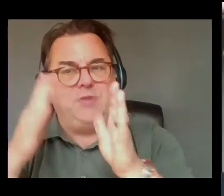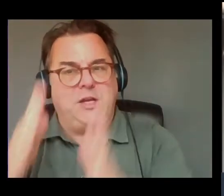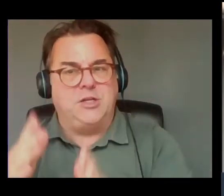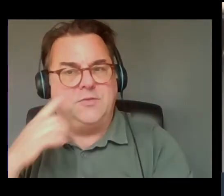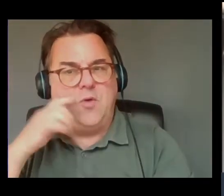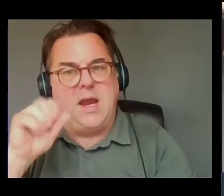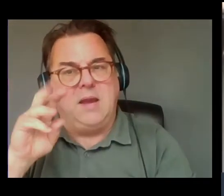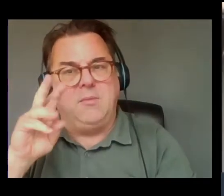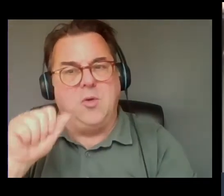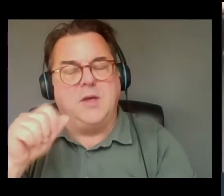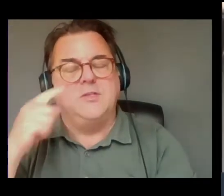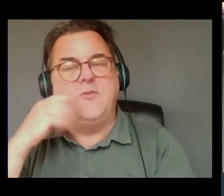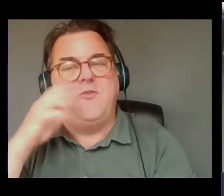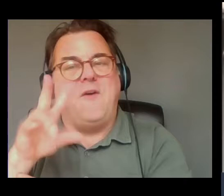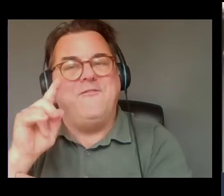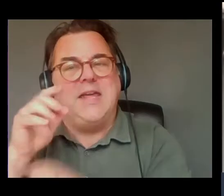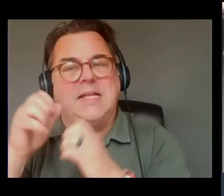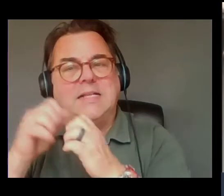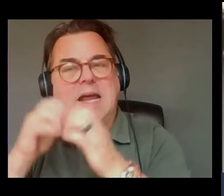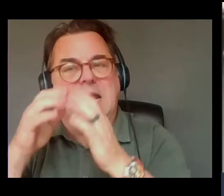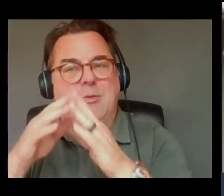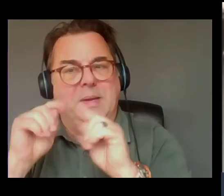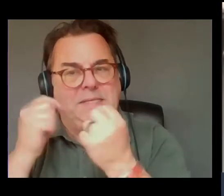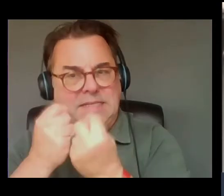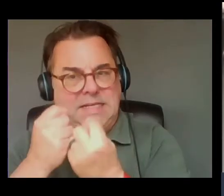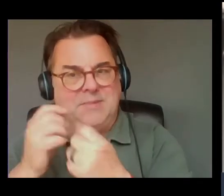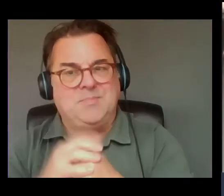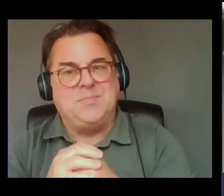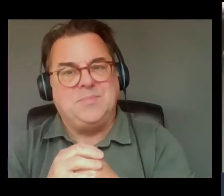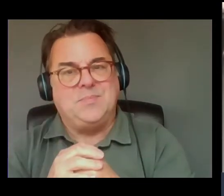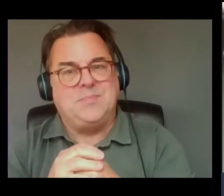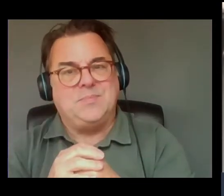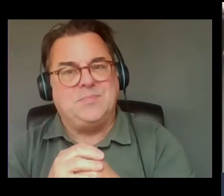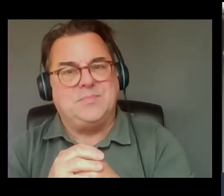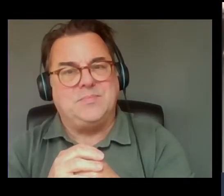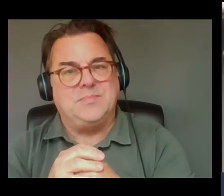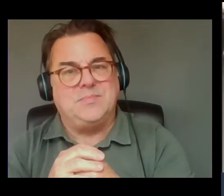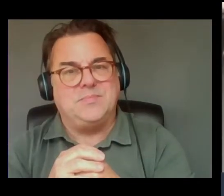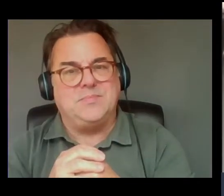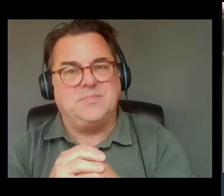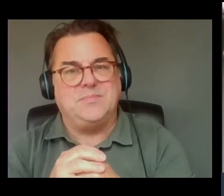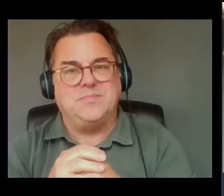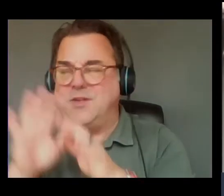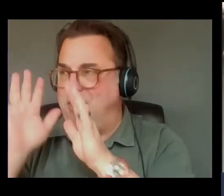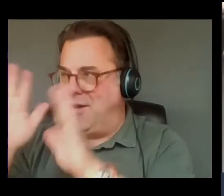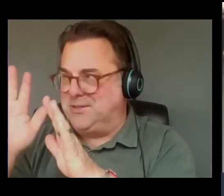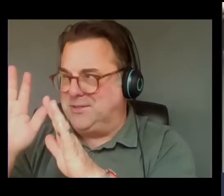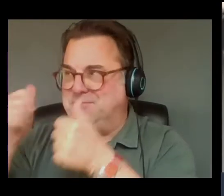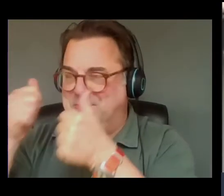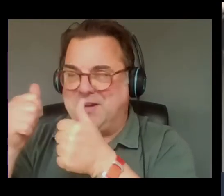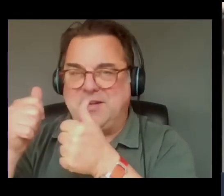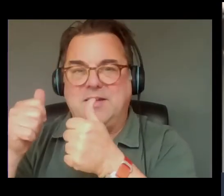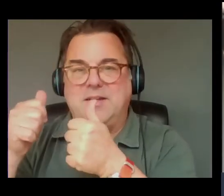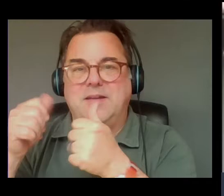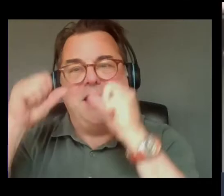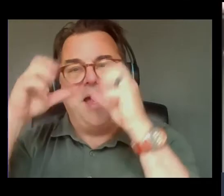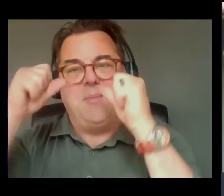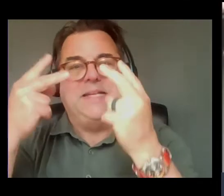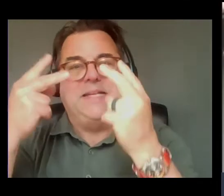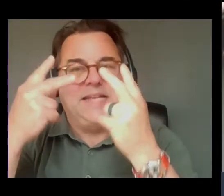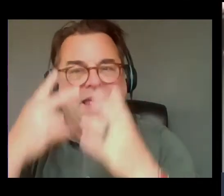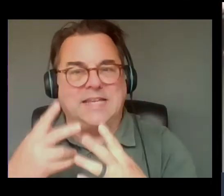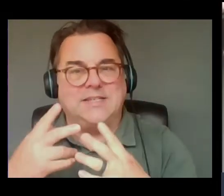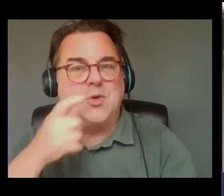field enablement team. And go Our ahead, Jillian. amazing, yeah, awesome. Our amazing guest today